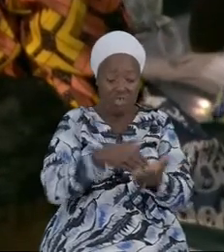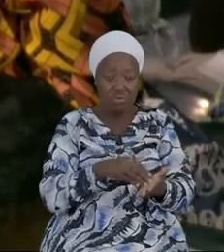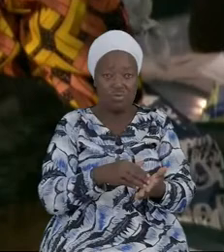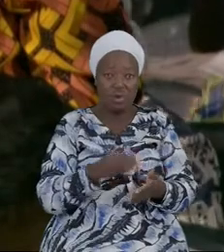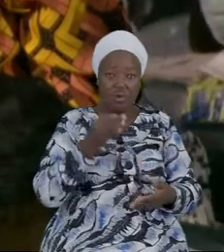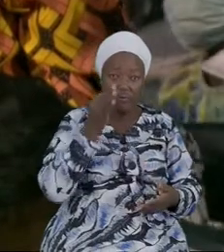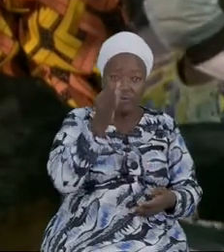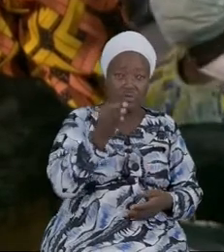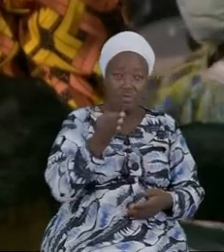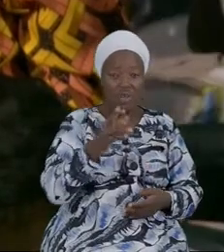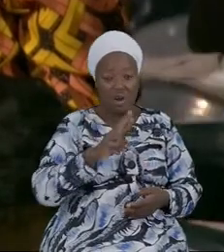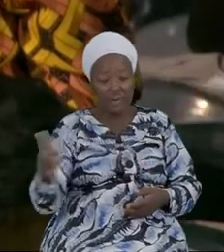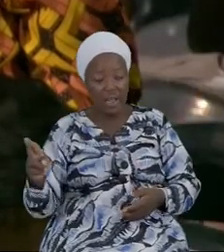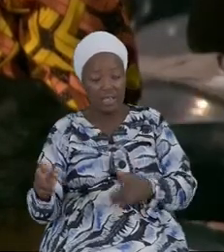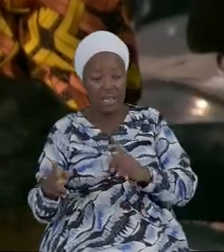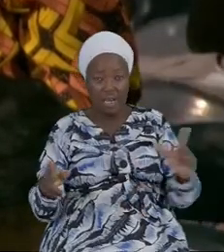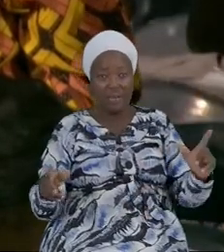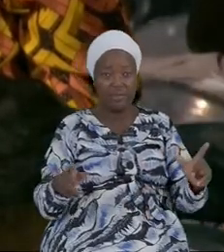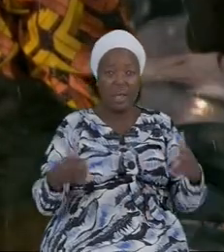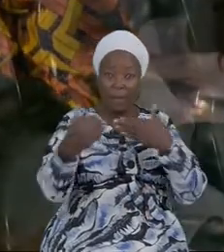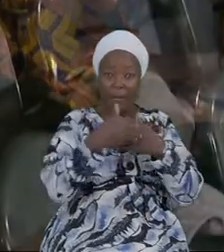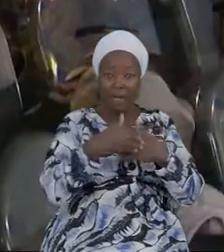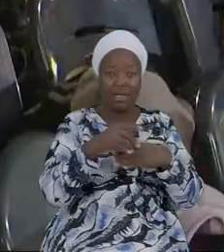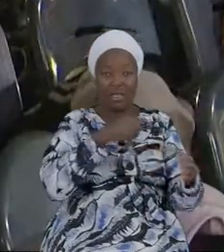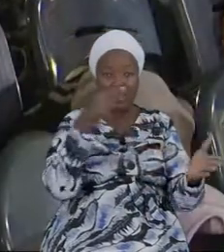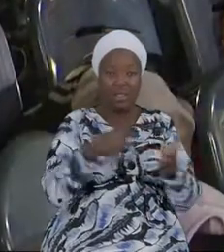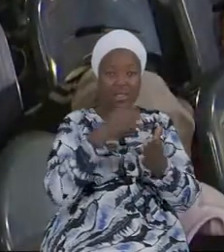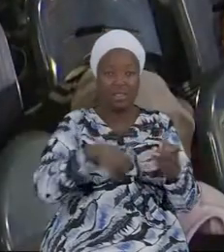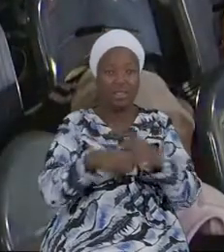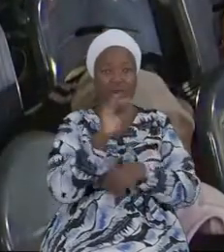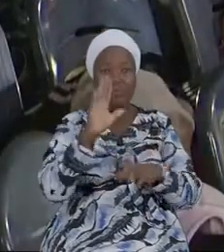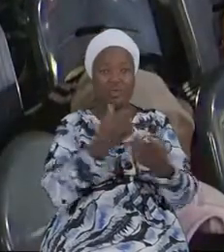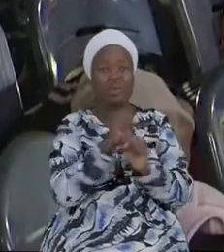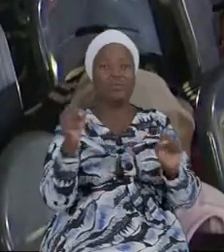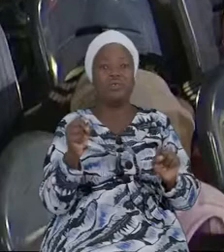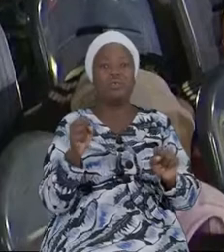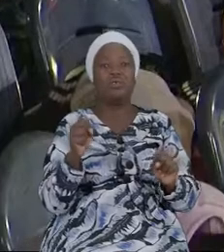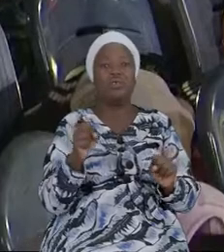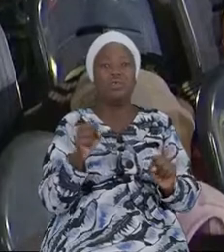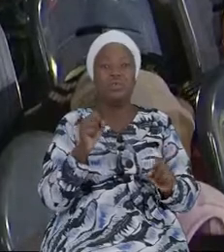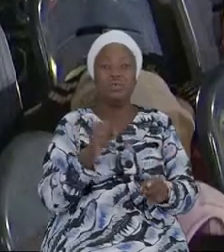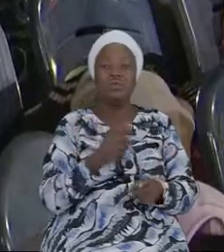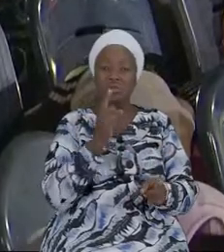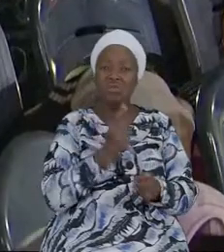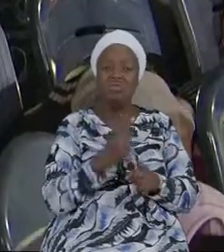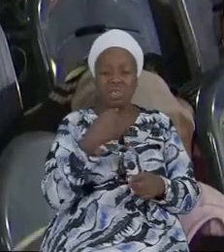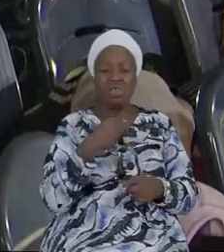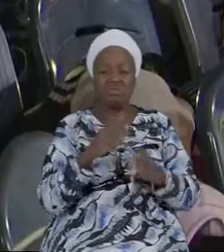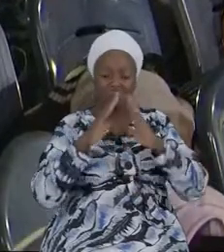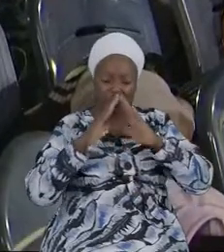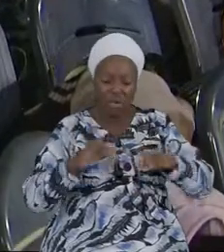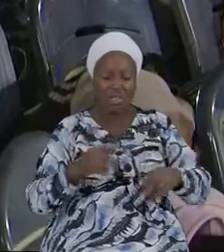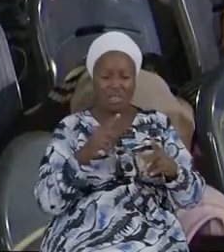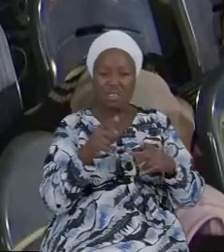right, on the left. This is the day of your salvation. Just say quietly there,